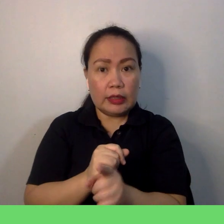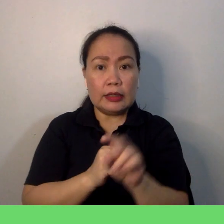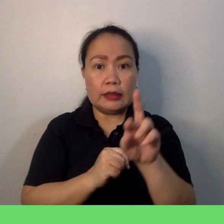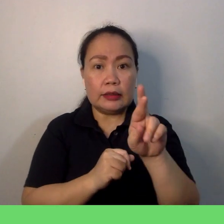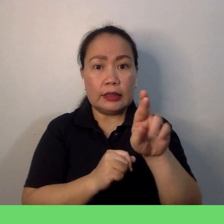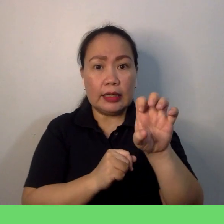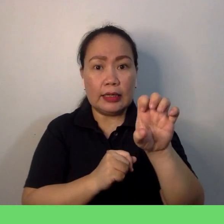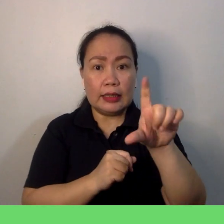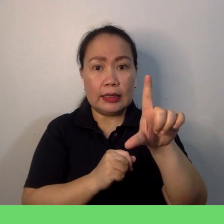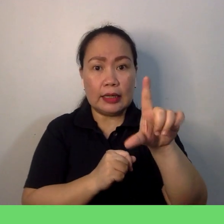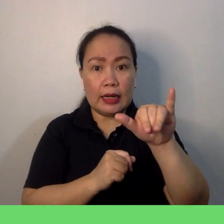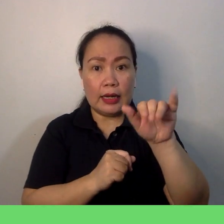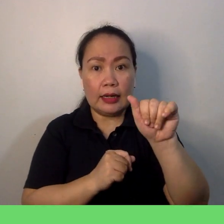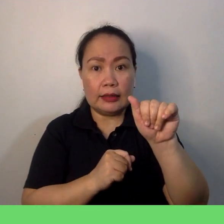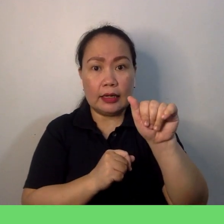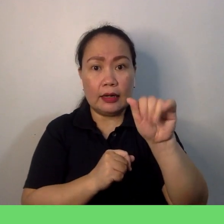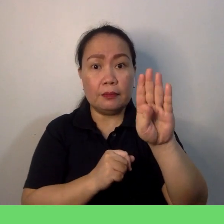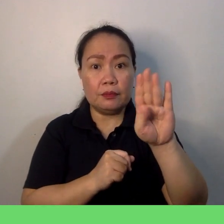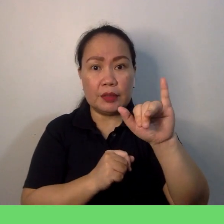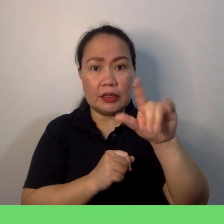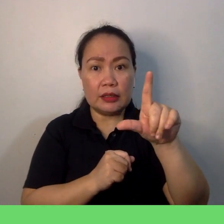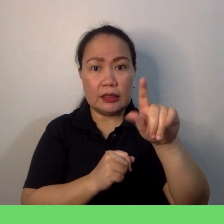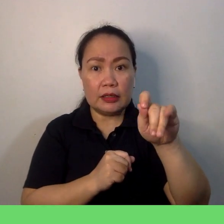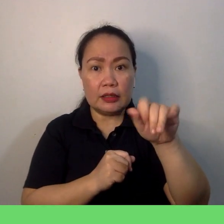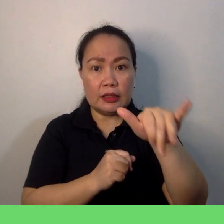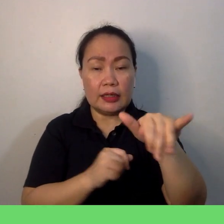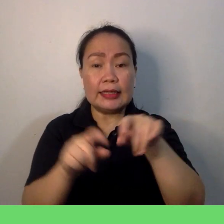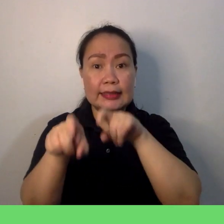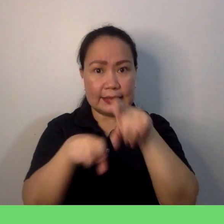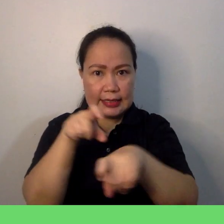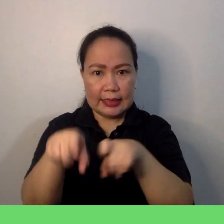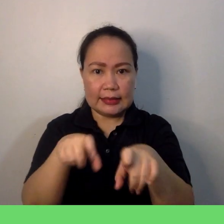dyan. The reliability test and the validity test.